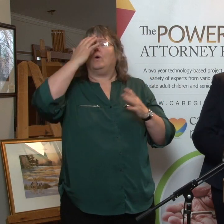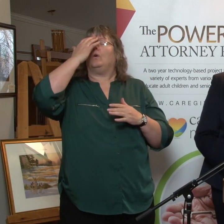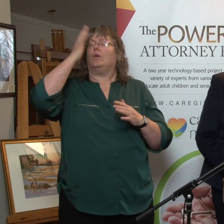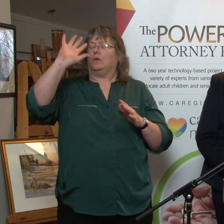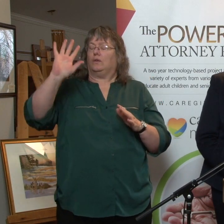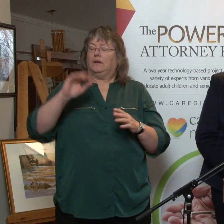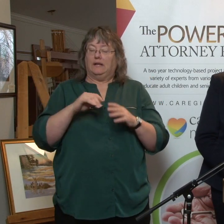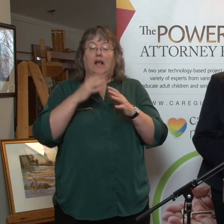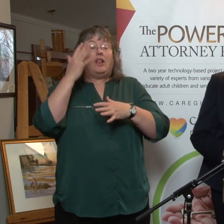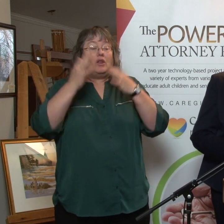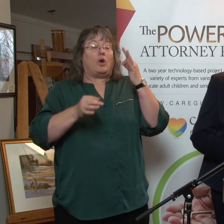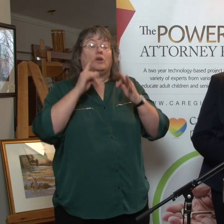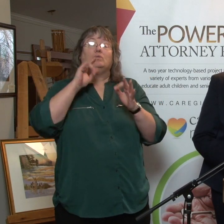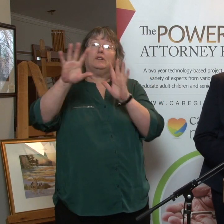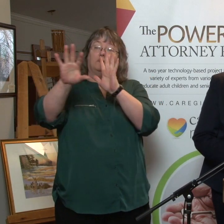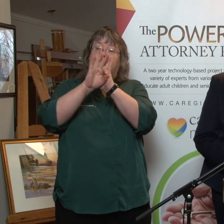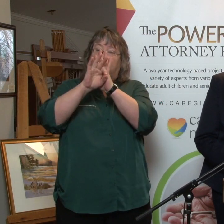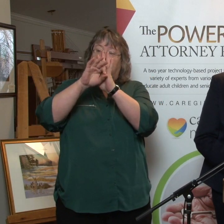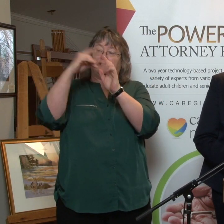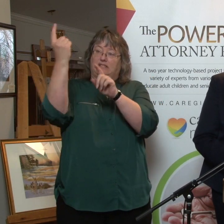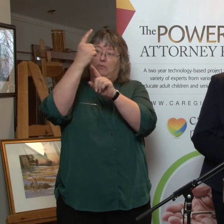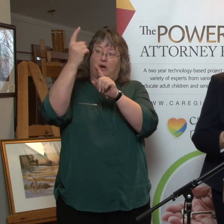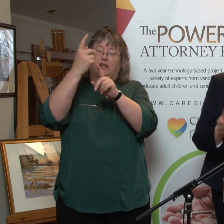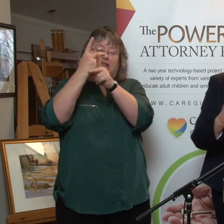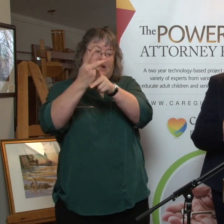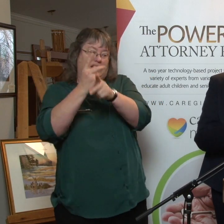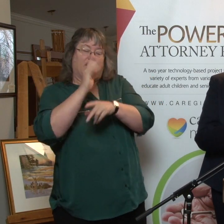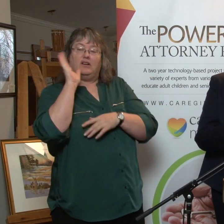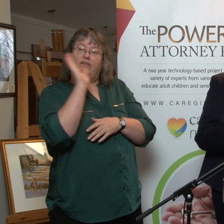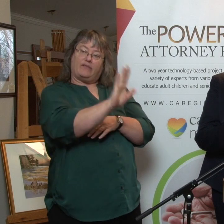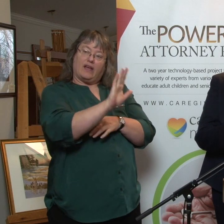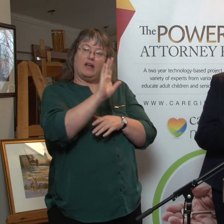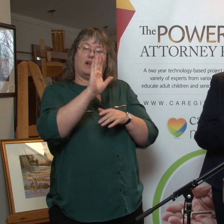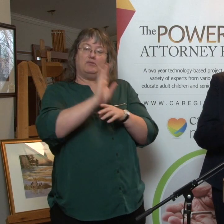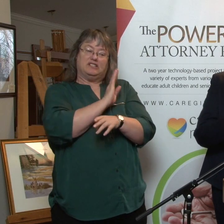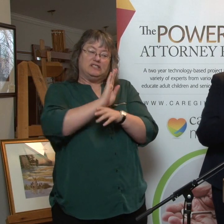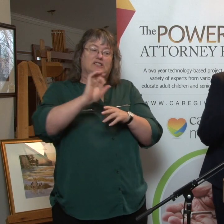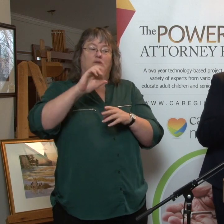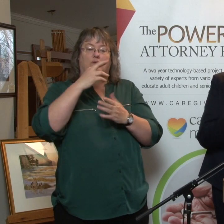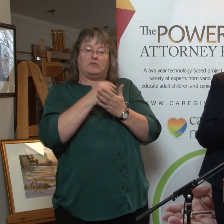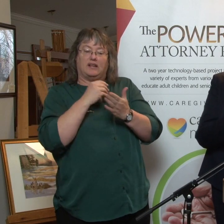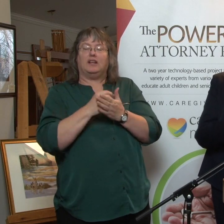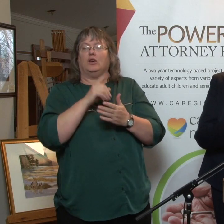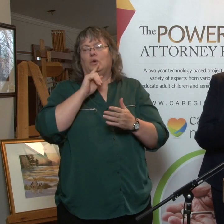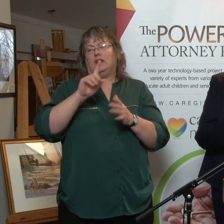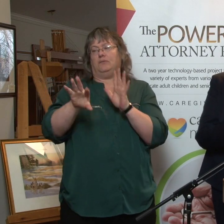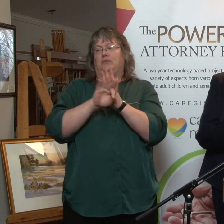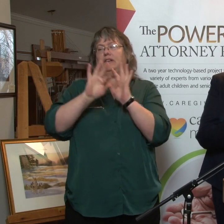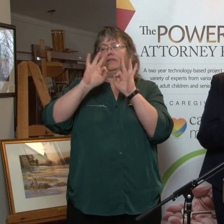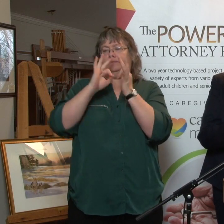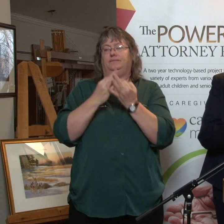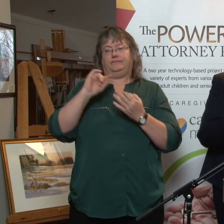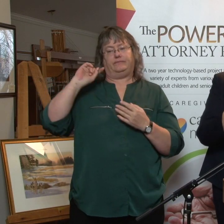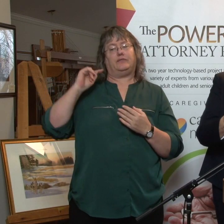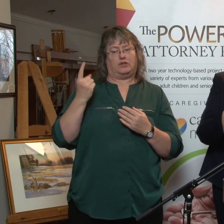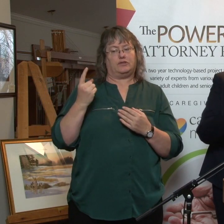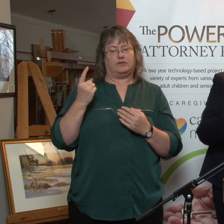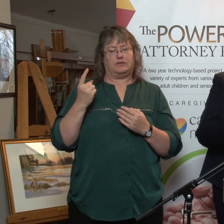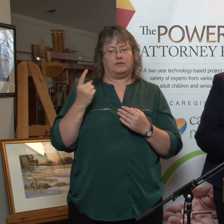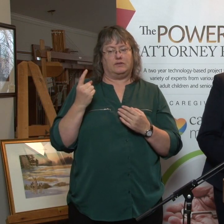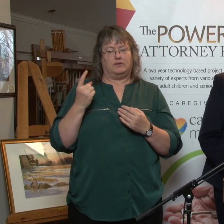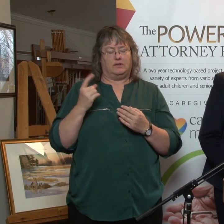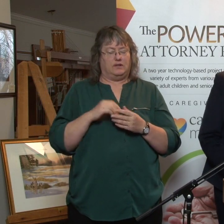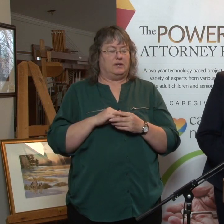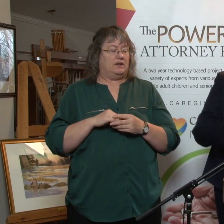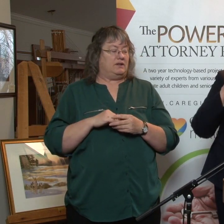they do is the courts will assign somebody to look after their affairs. Usually it's family. Family's the first one that's ever given to look after